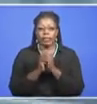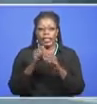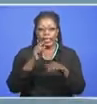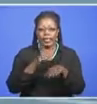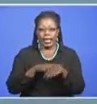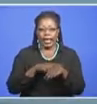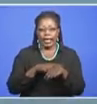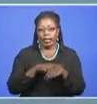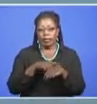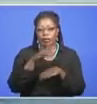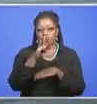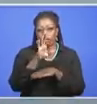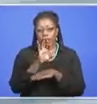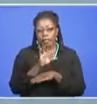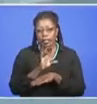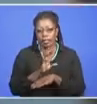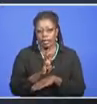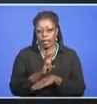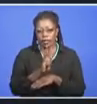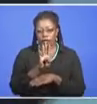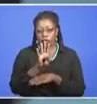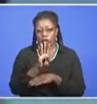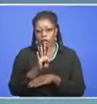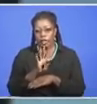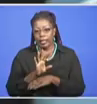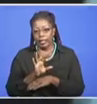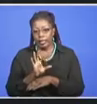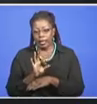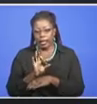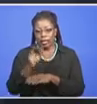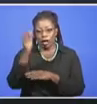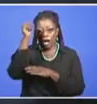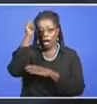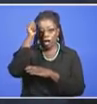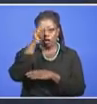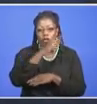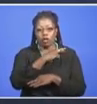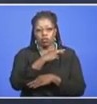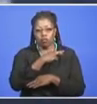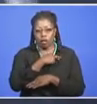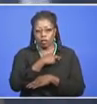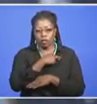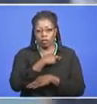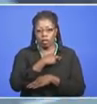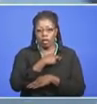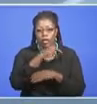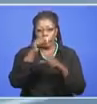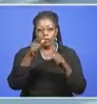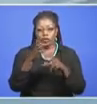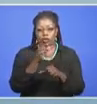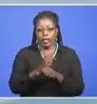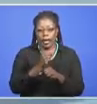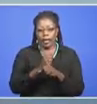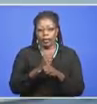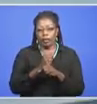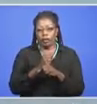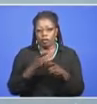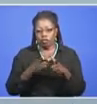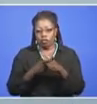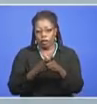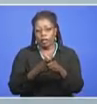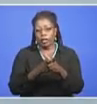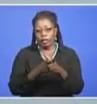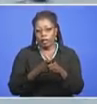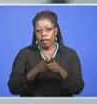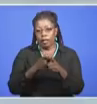of 46.49 seconds gave Alonzo Russell a spot in the final of the men's 400 meters to be ran